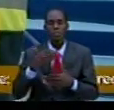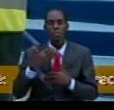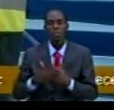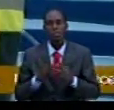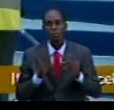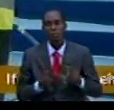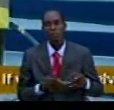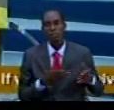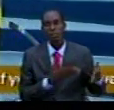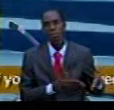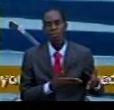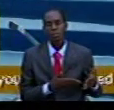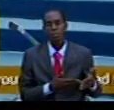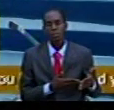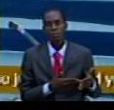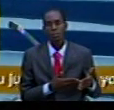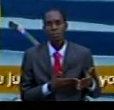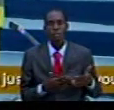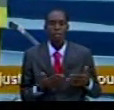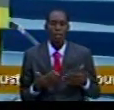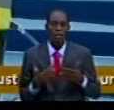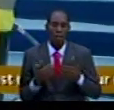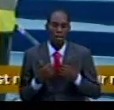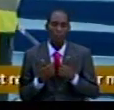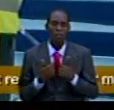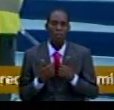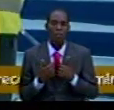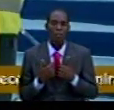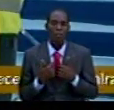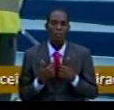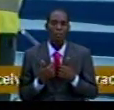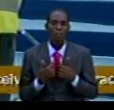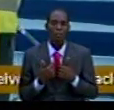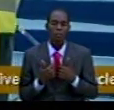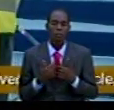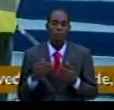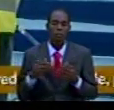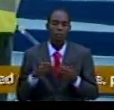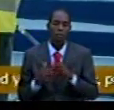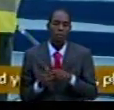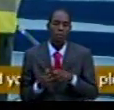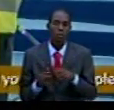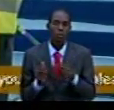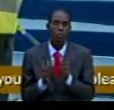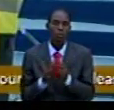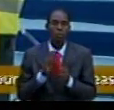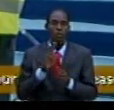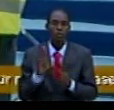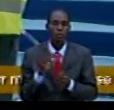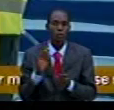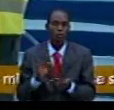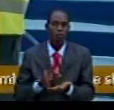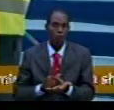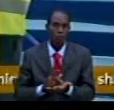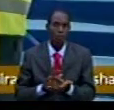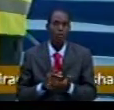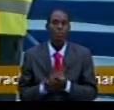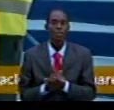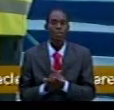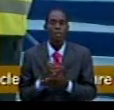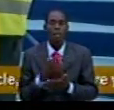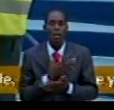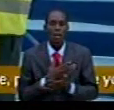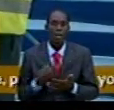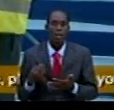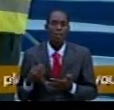an adverse reaction to drugs that caused severe ulceration on her lip. And in the course